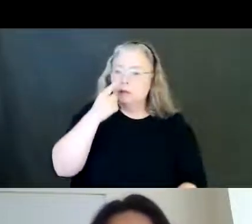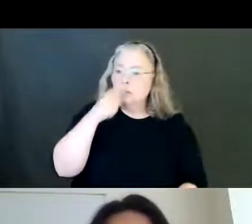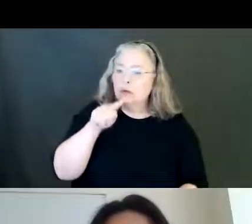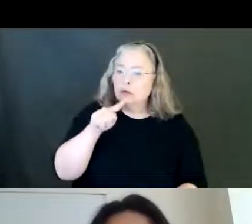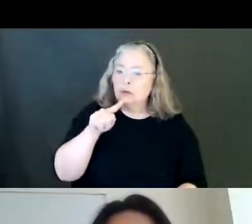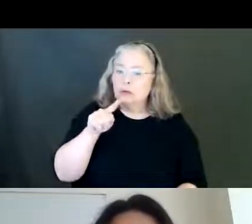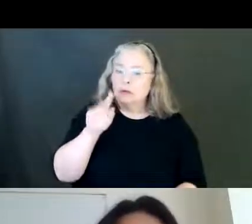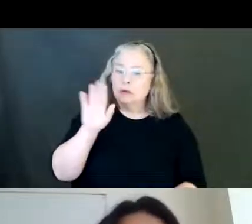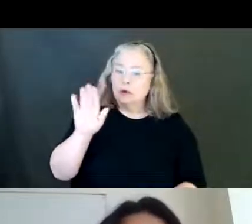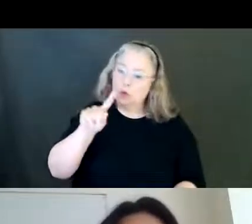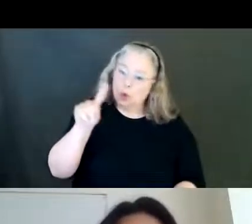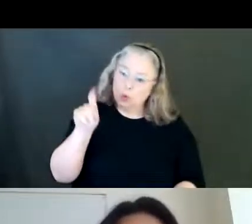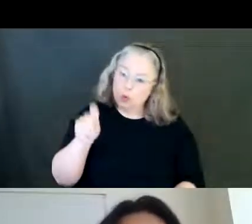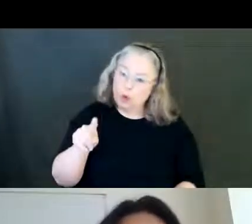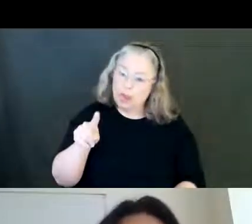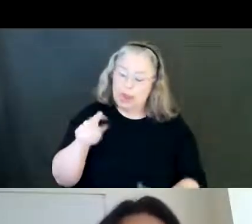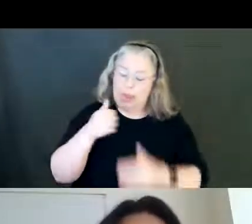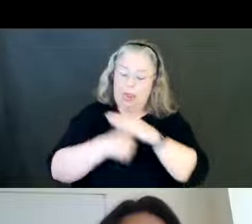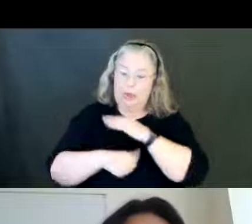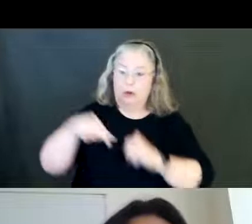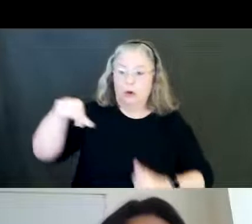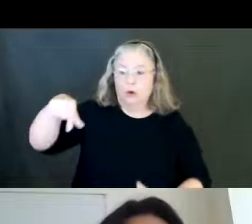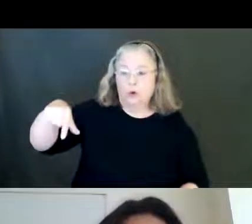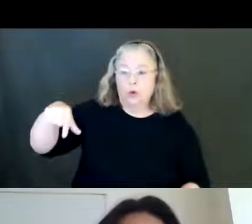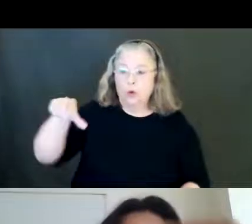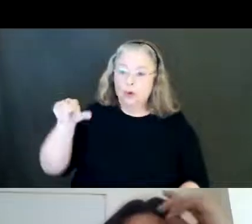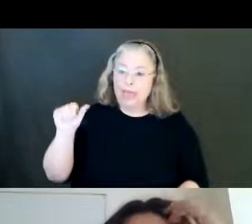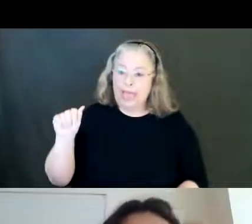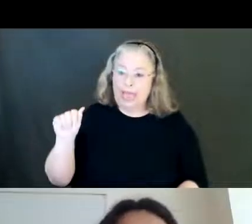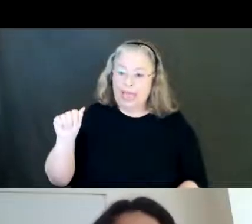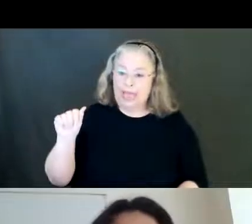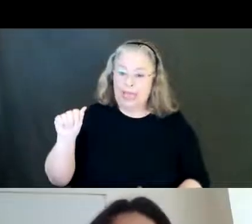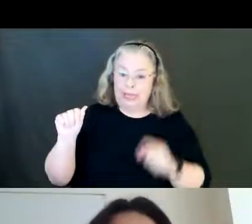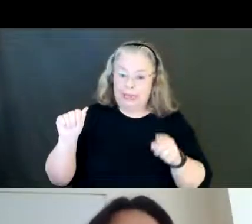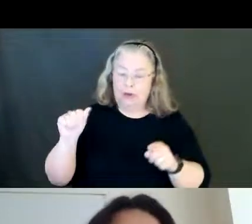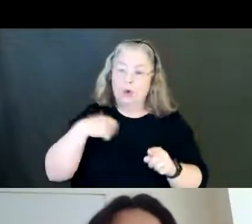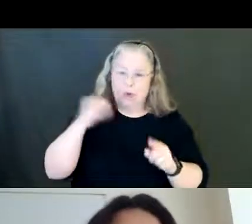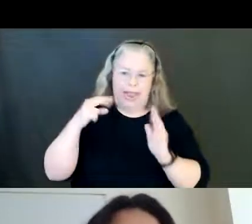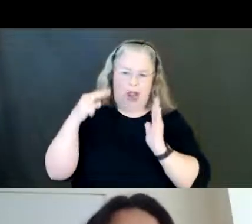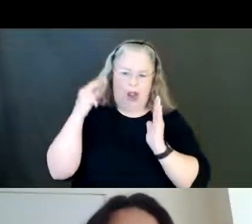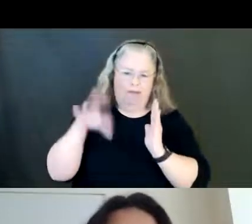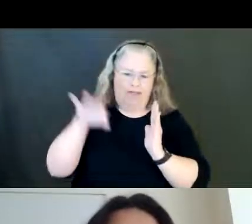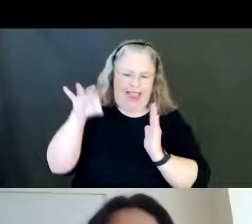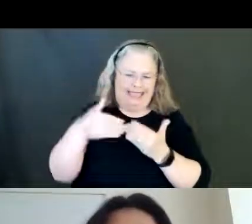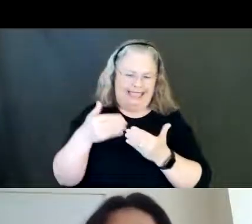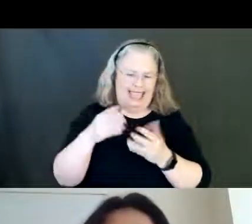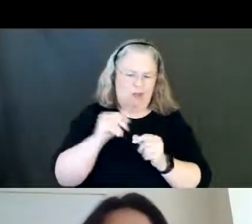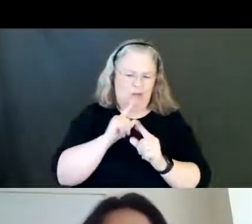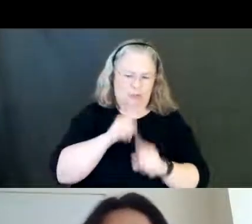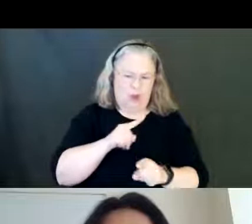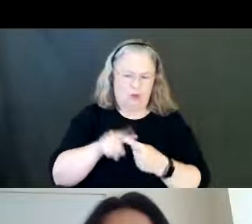enter your questions into the question and answer feature, we can also take a look at those and respond to that as